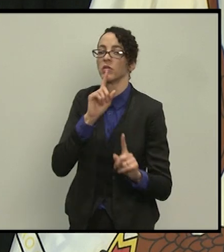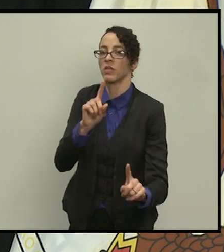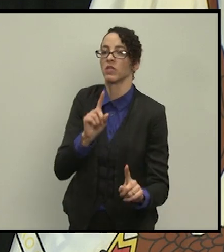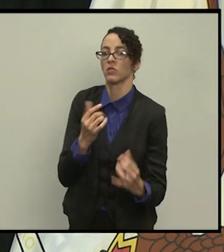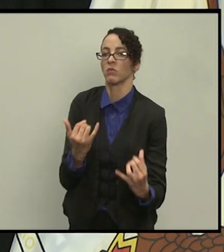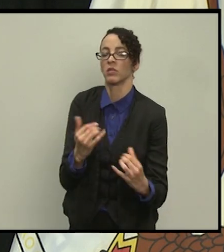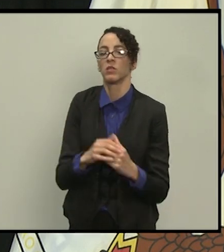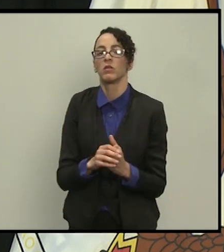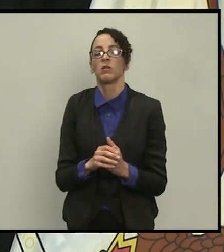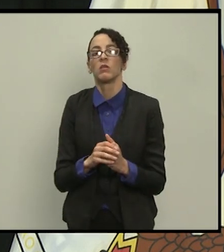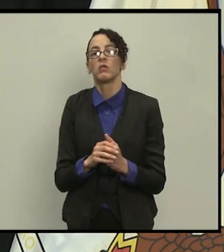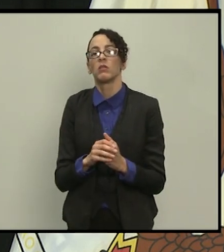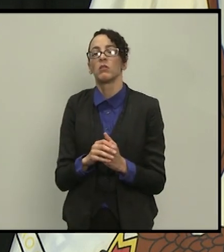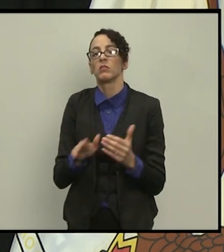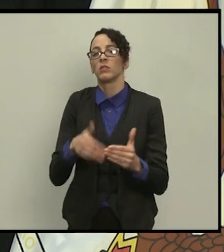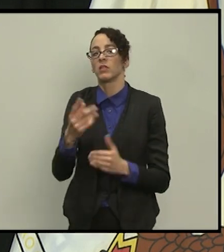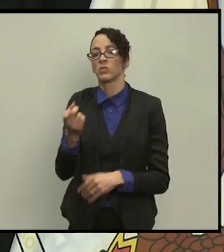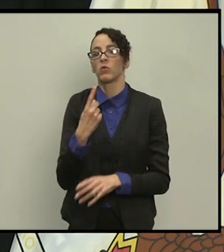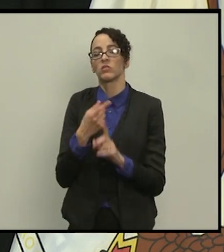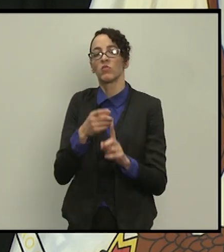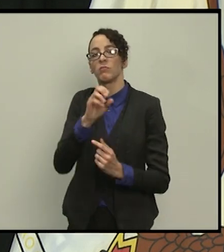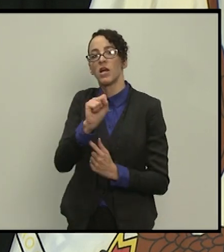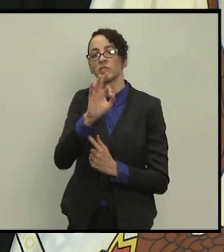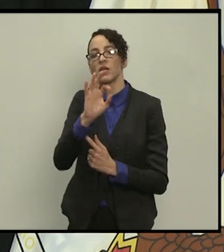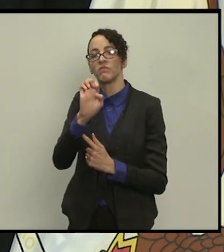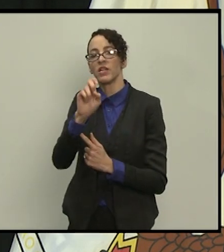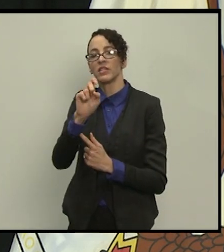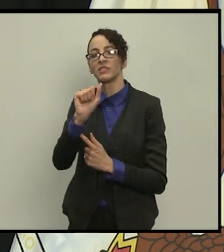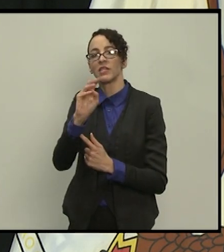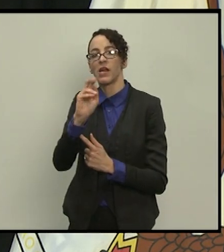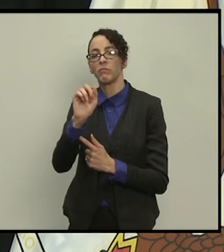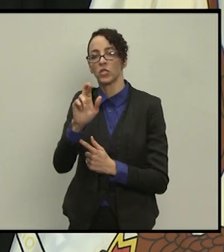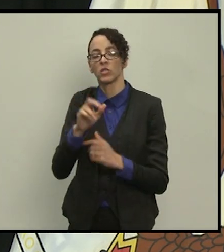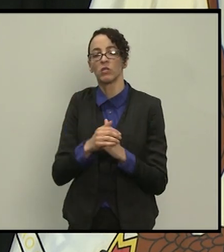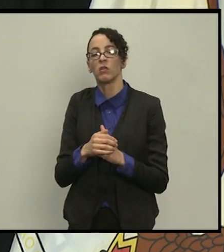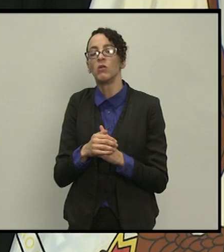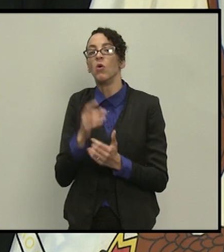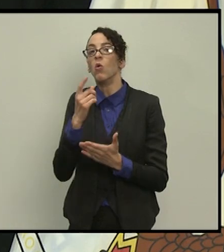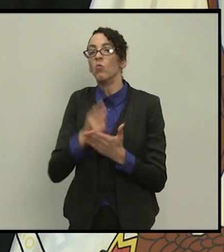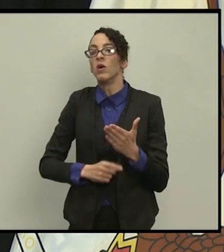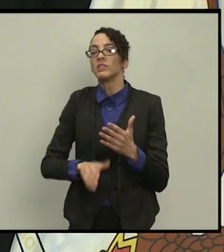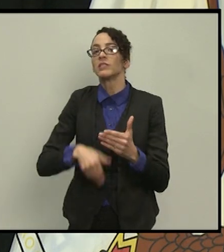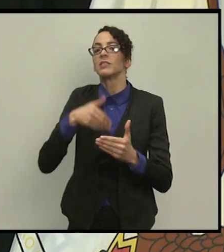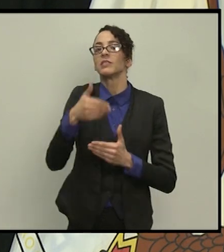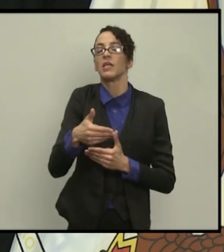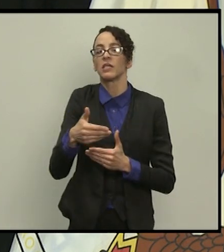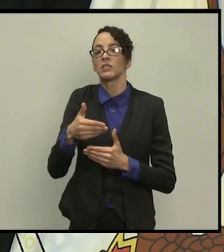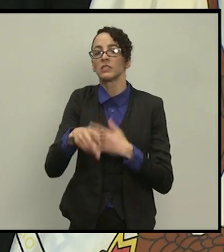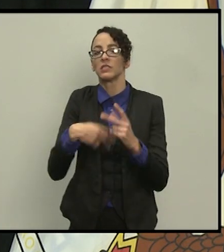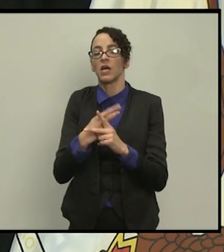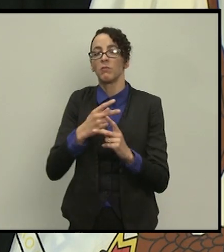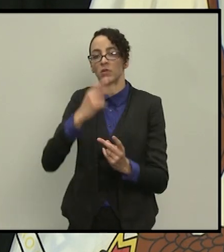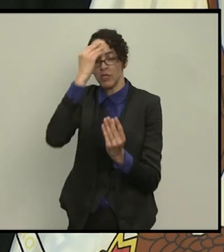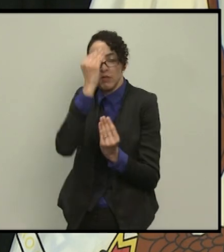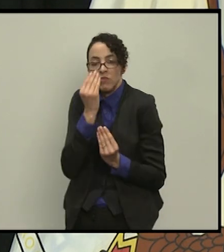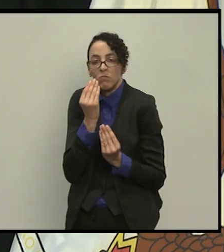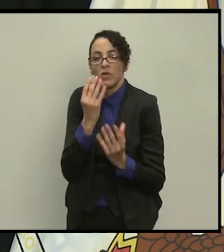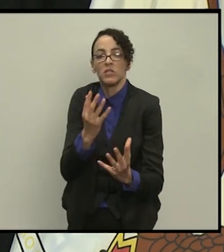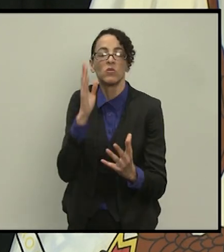Sabatini, SF Examiner. What is the next type of data set you plan to release to the public on Data SF and when?